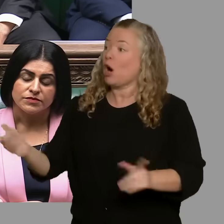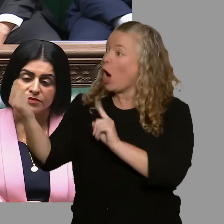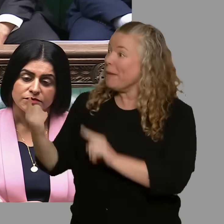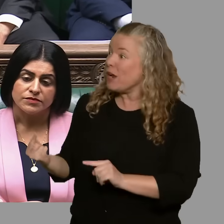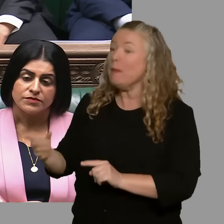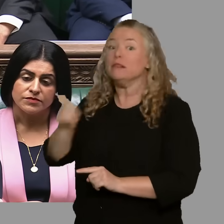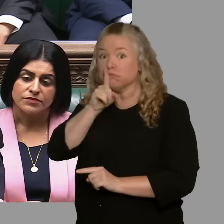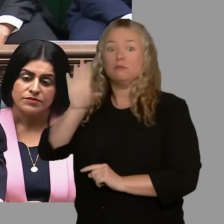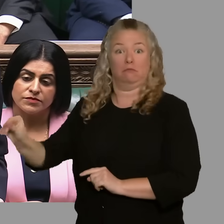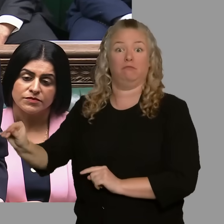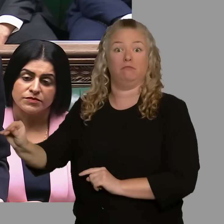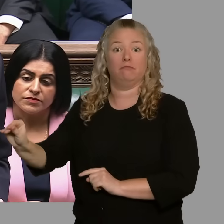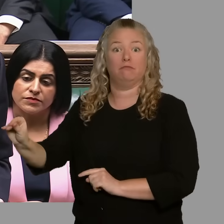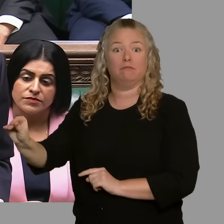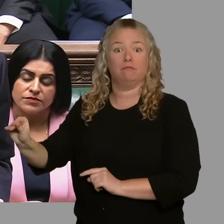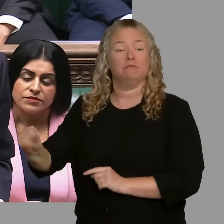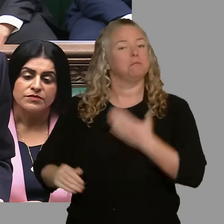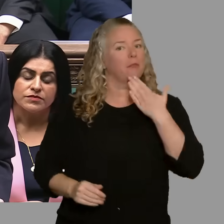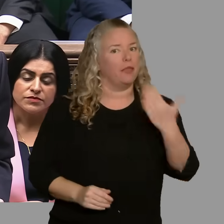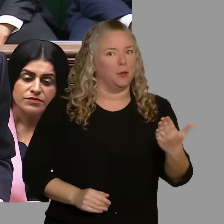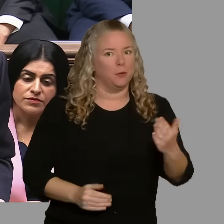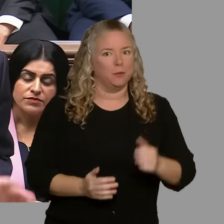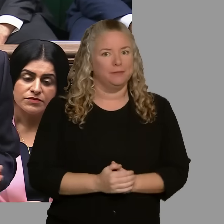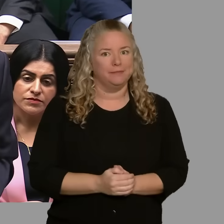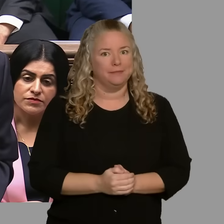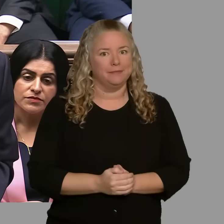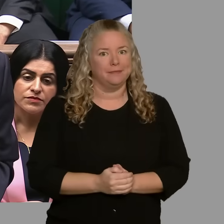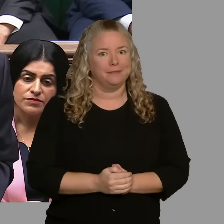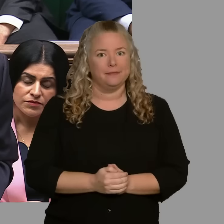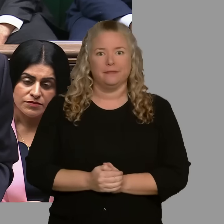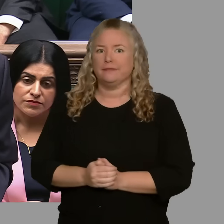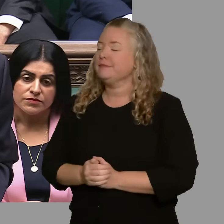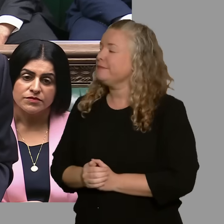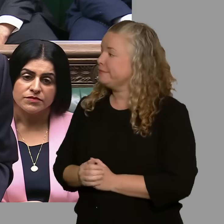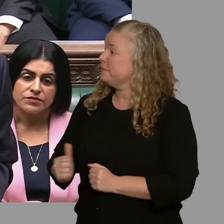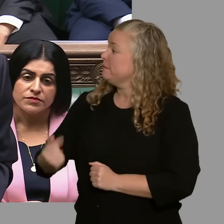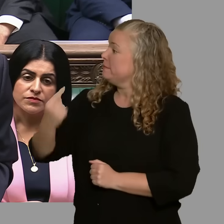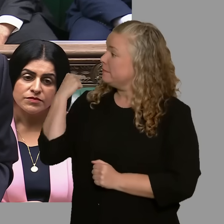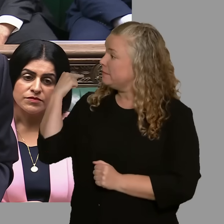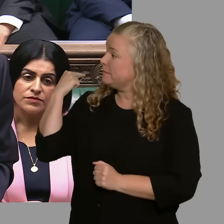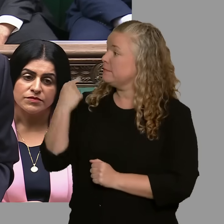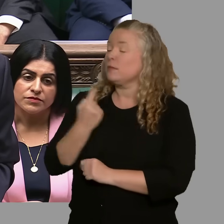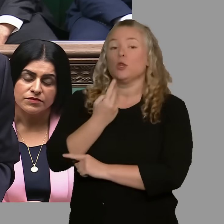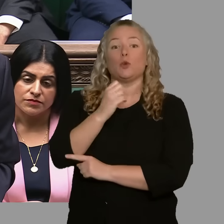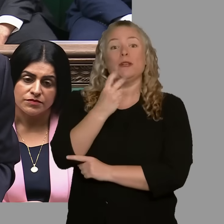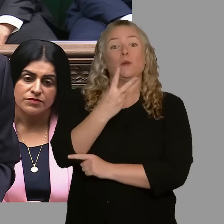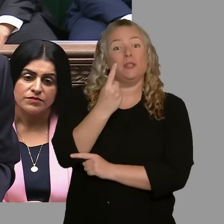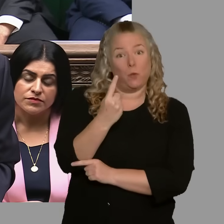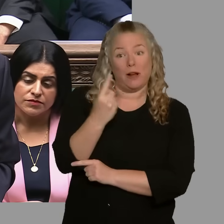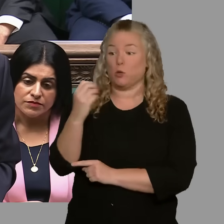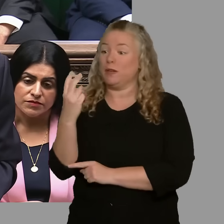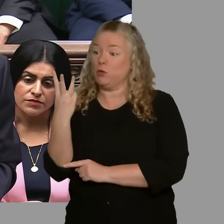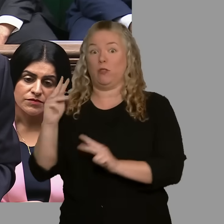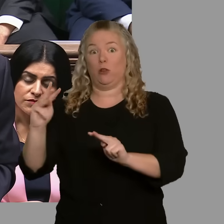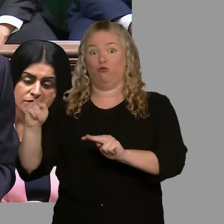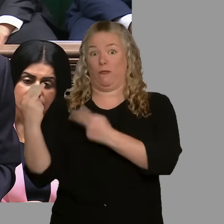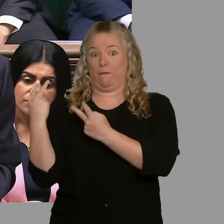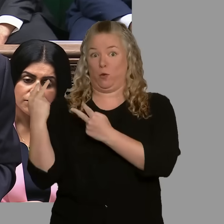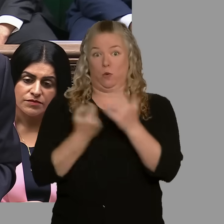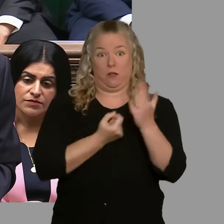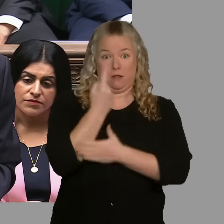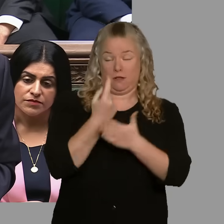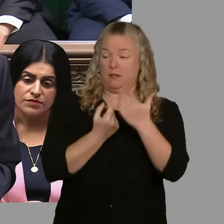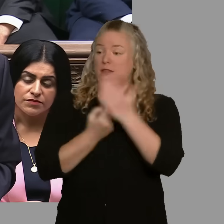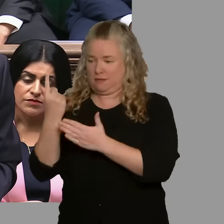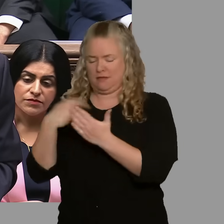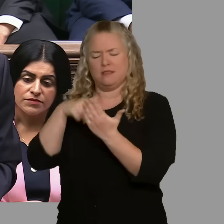carefully worded to not describe China as an enemy. Instead, they stated increased national security protections where China